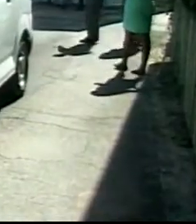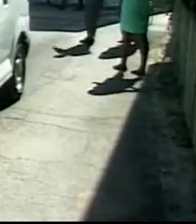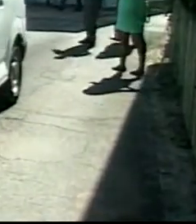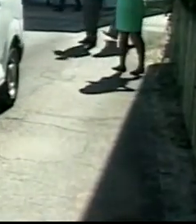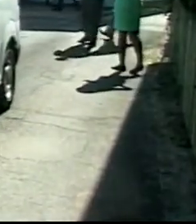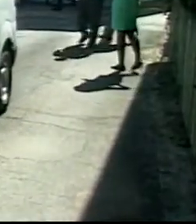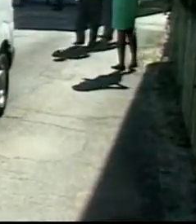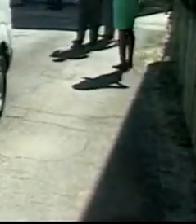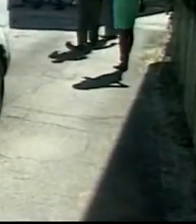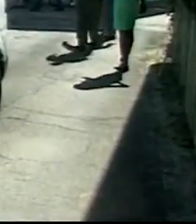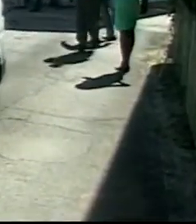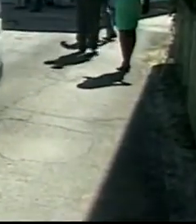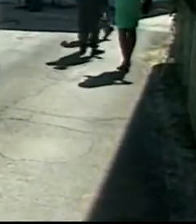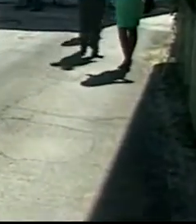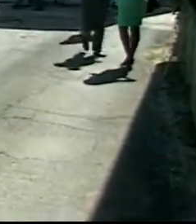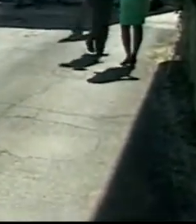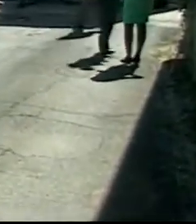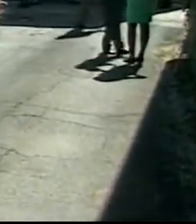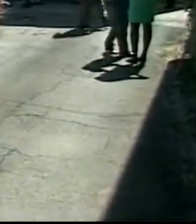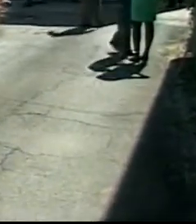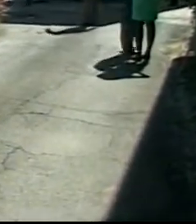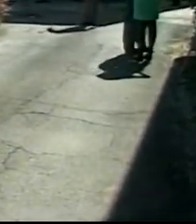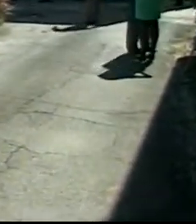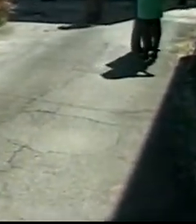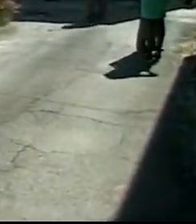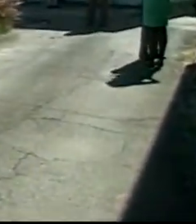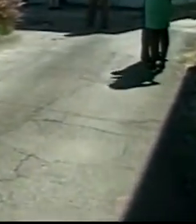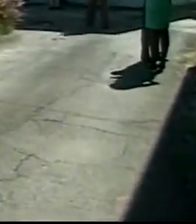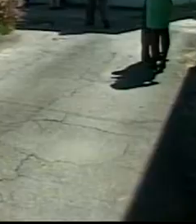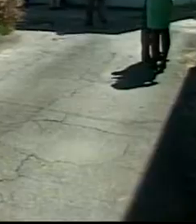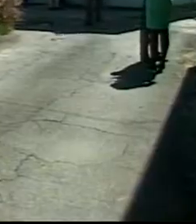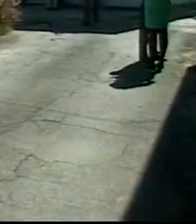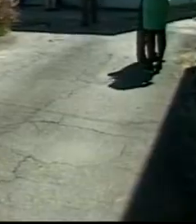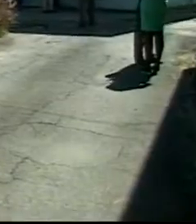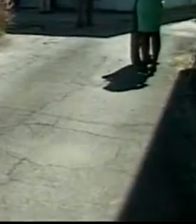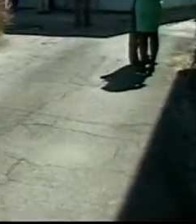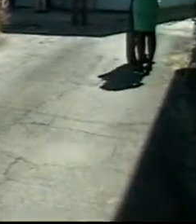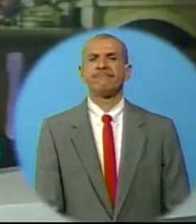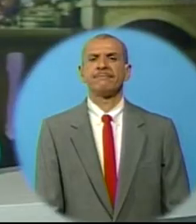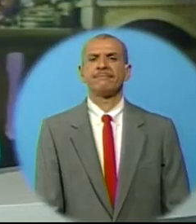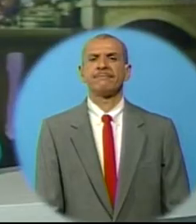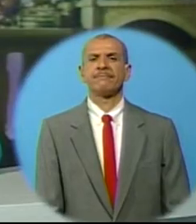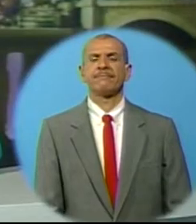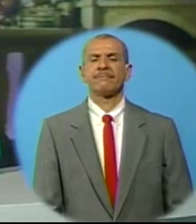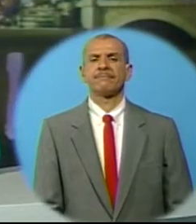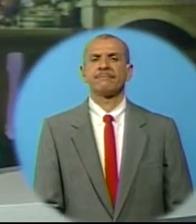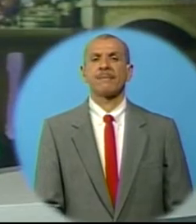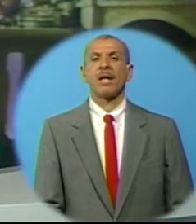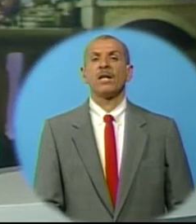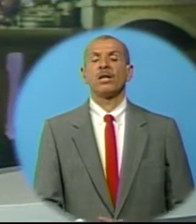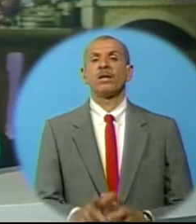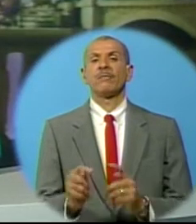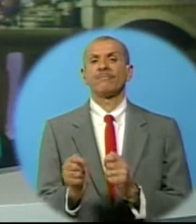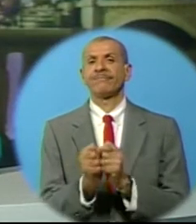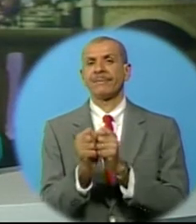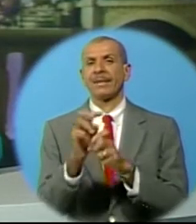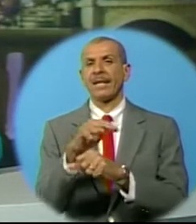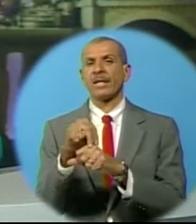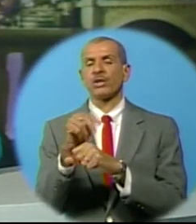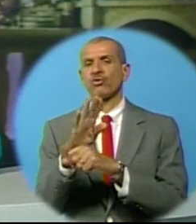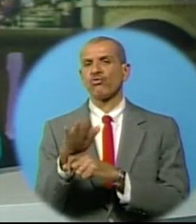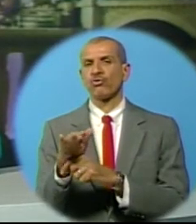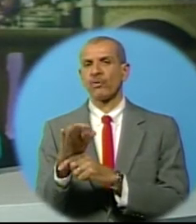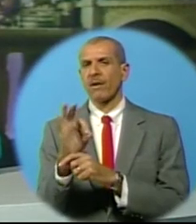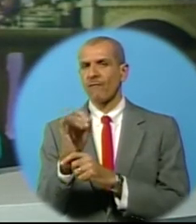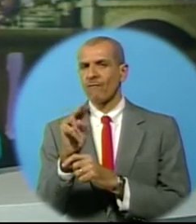have described the death as unnatural and say their investigations are ongoing. The United Nations Children's Fund,